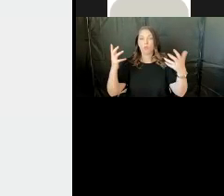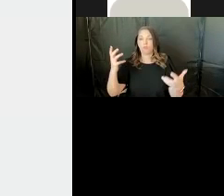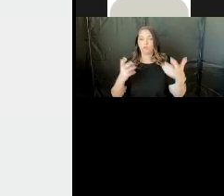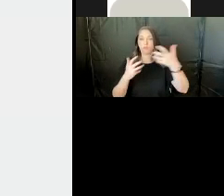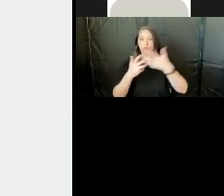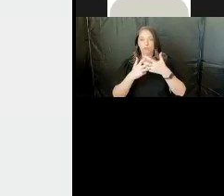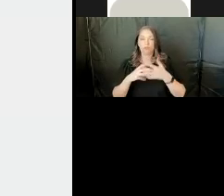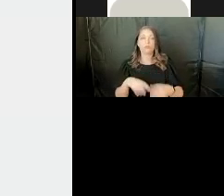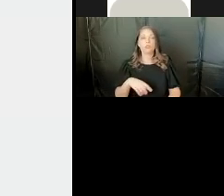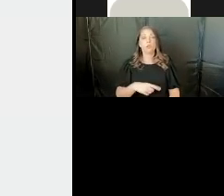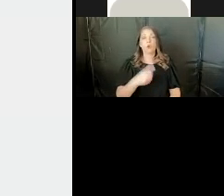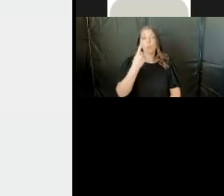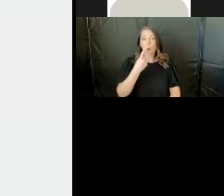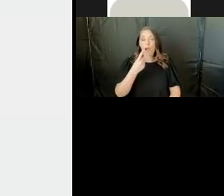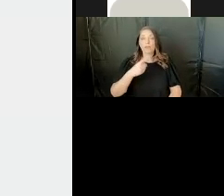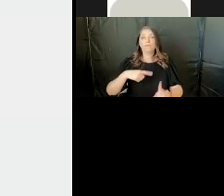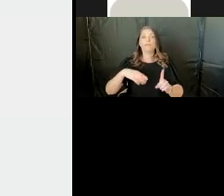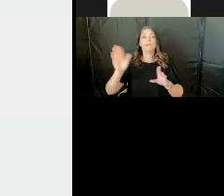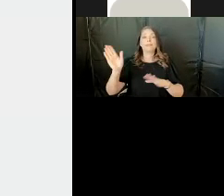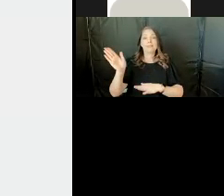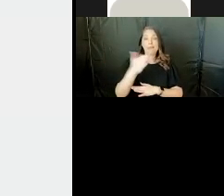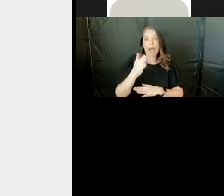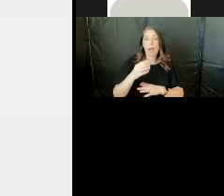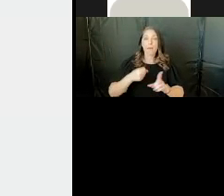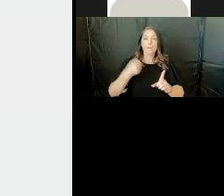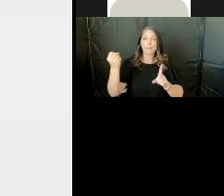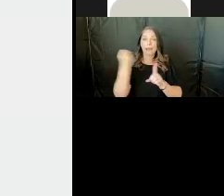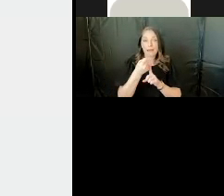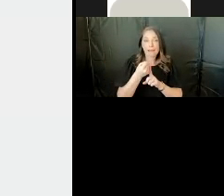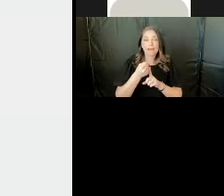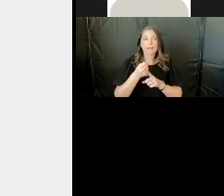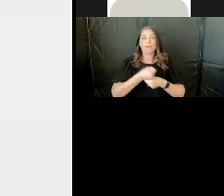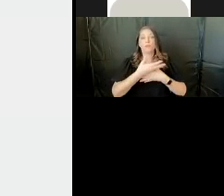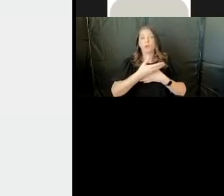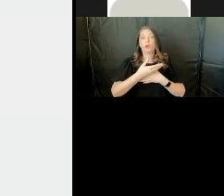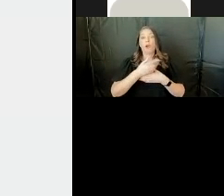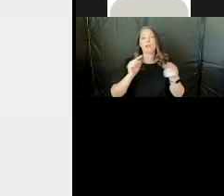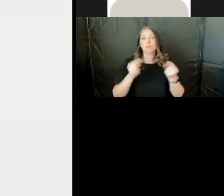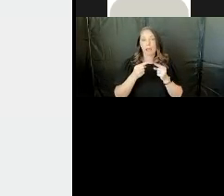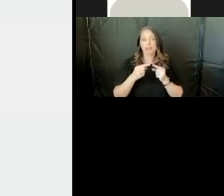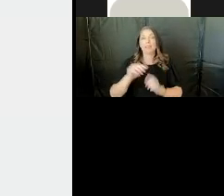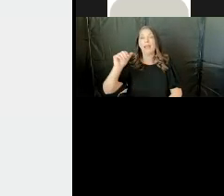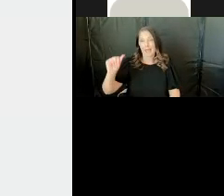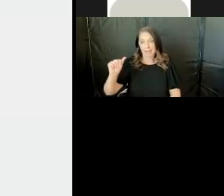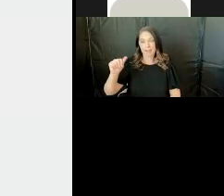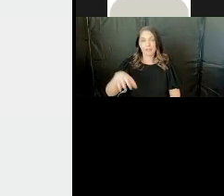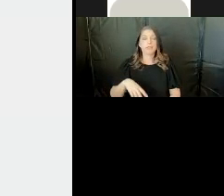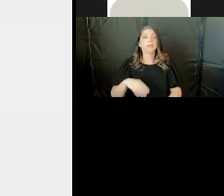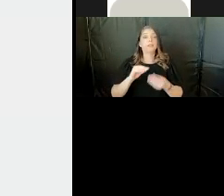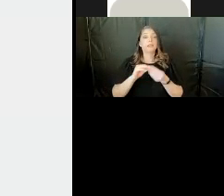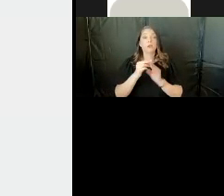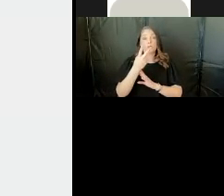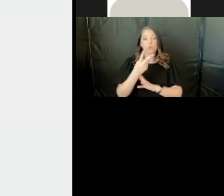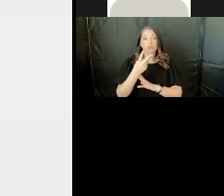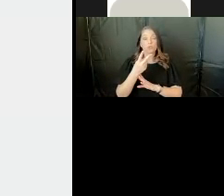number 1, slapping, hitting, causing pain is physical abuse. Number 2, failure to provide